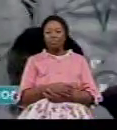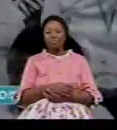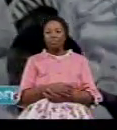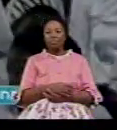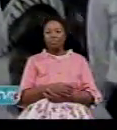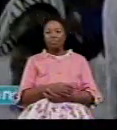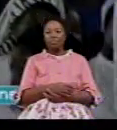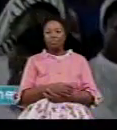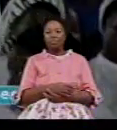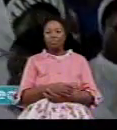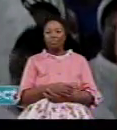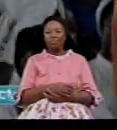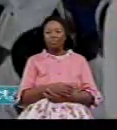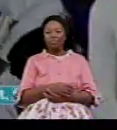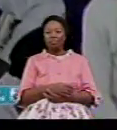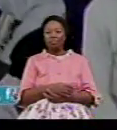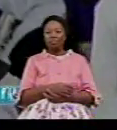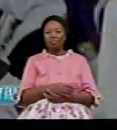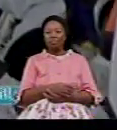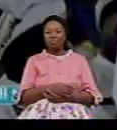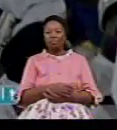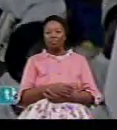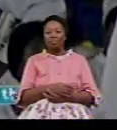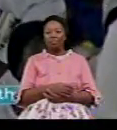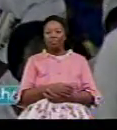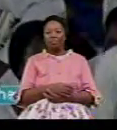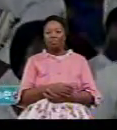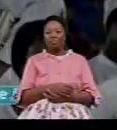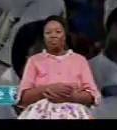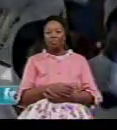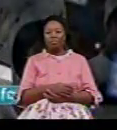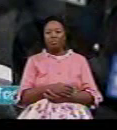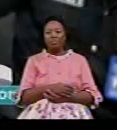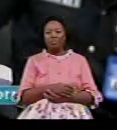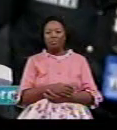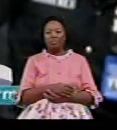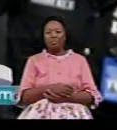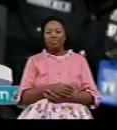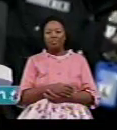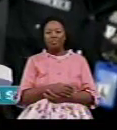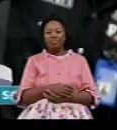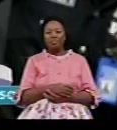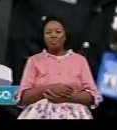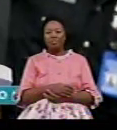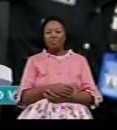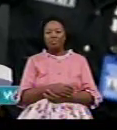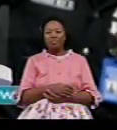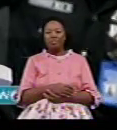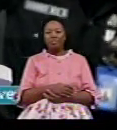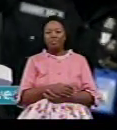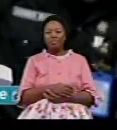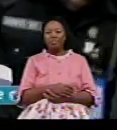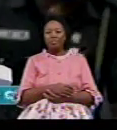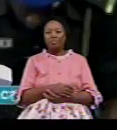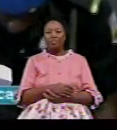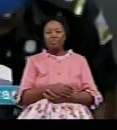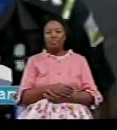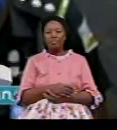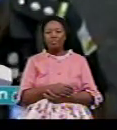Please, our counselors, after you have finished counseling, you will stay with the people and locate where they